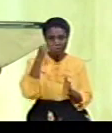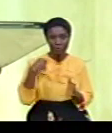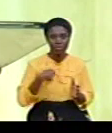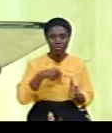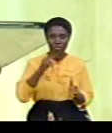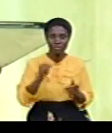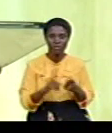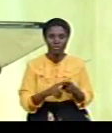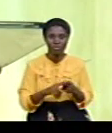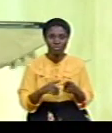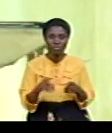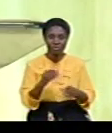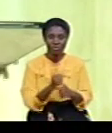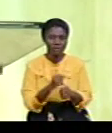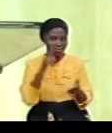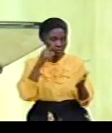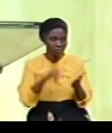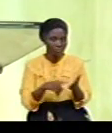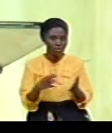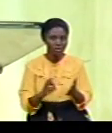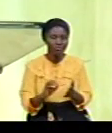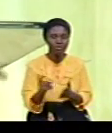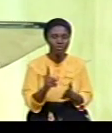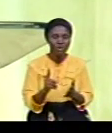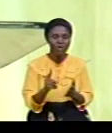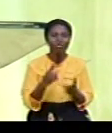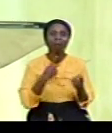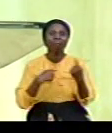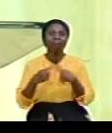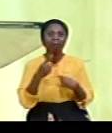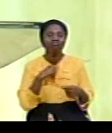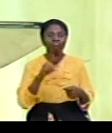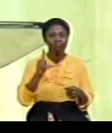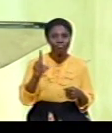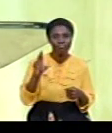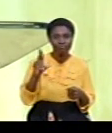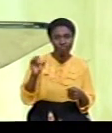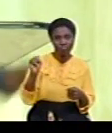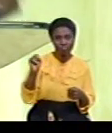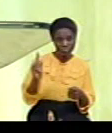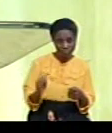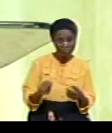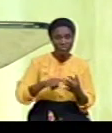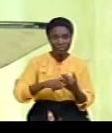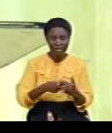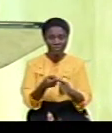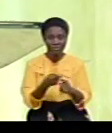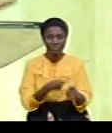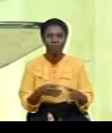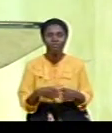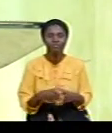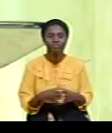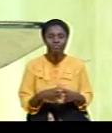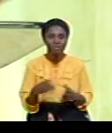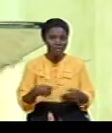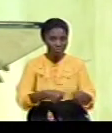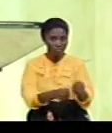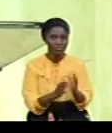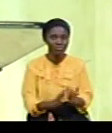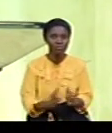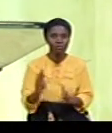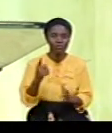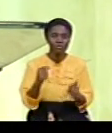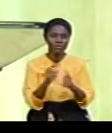note of where lust originates from. The apostle attributes the wars and fightings among brethren to lust. And lust